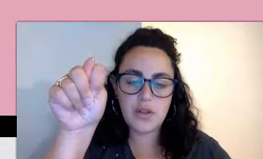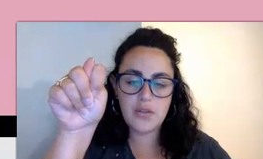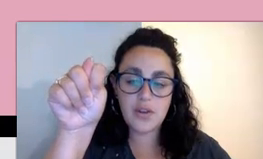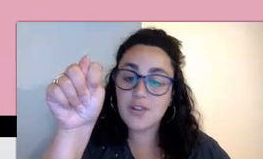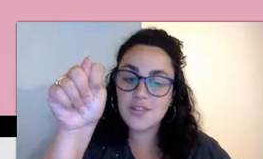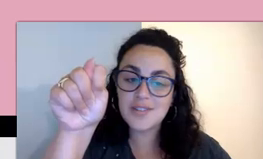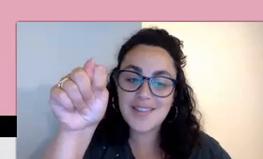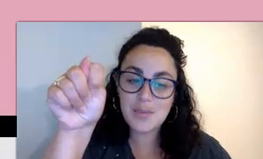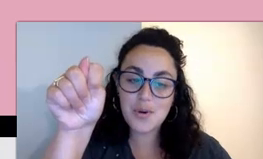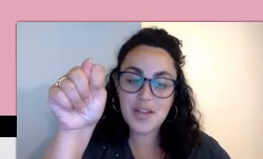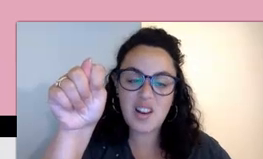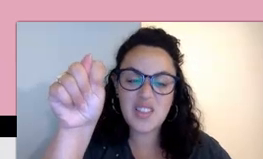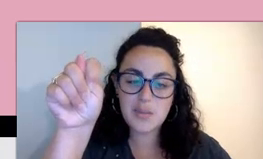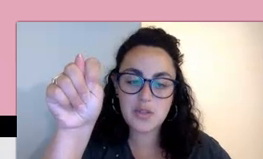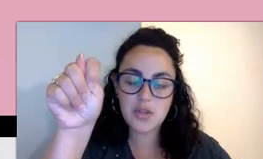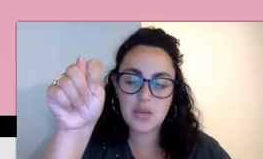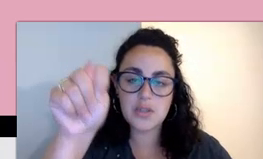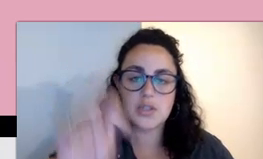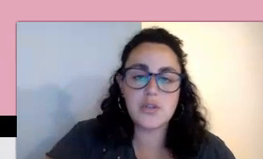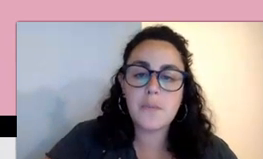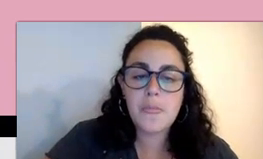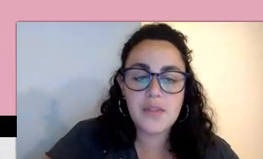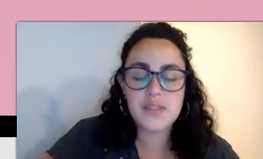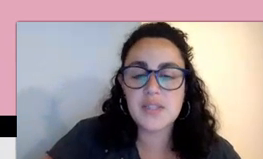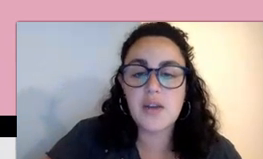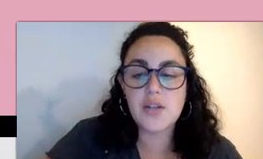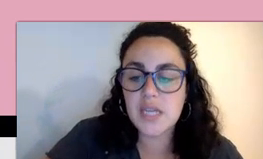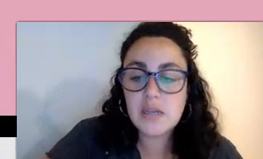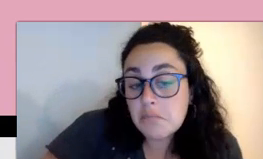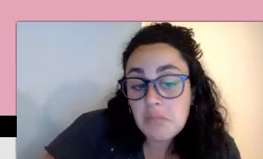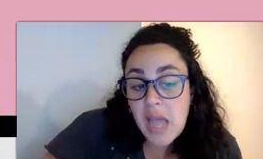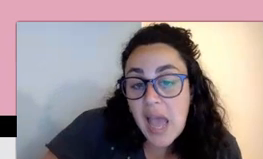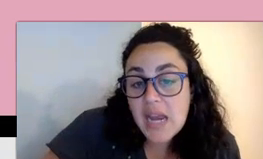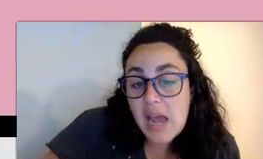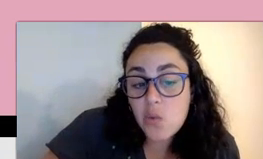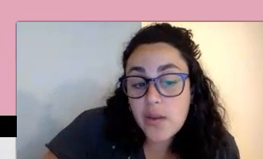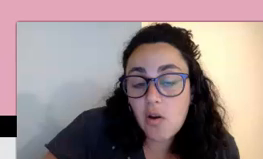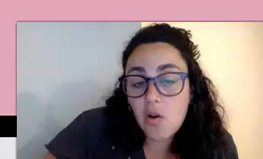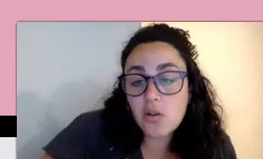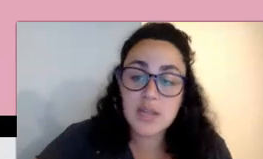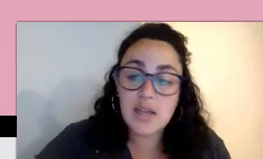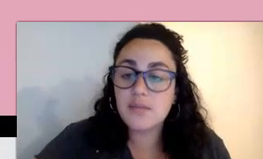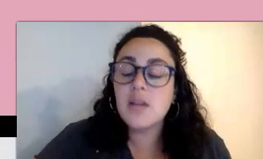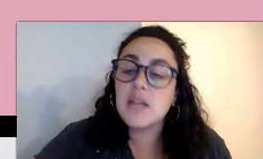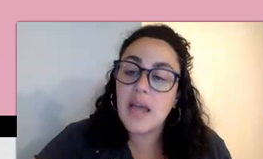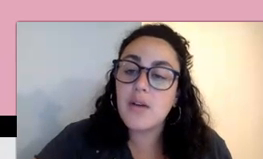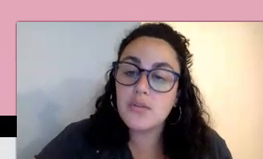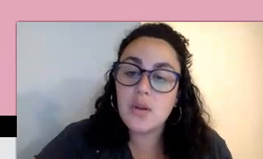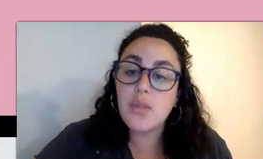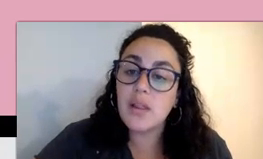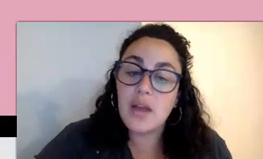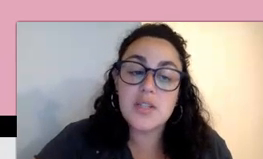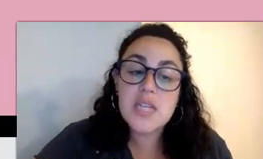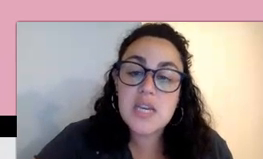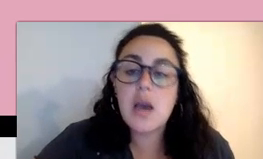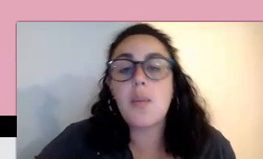over your other fingers. Keep working on it. This can be a tricky one to do. This is the letter T. And now we are all done. Now you